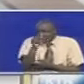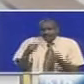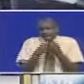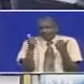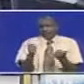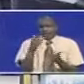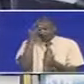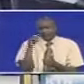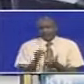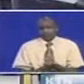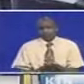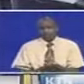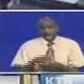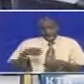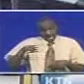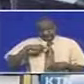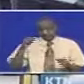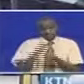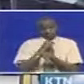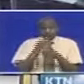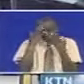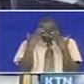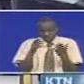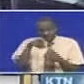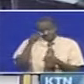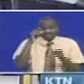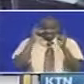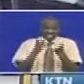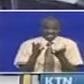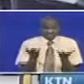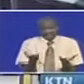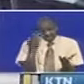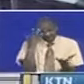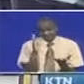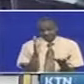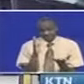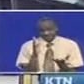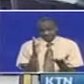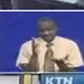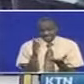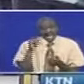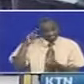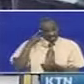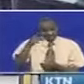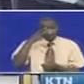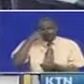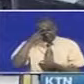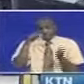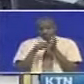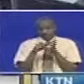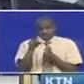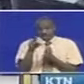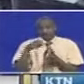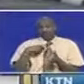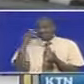earlier? We will not be able to say they were designed for there. It is really part of the terrorism problem that we